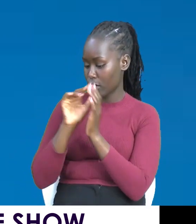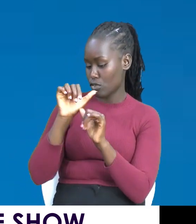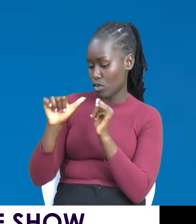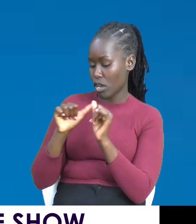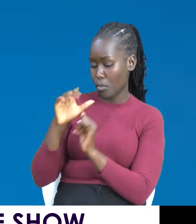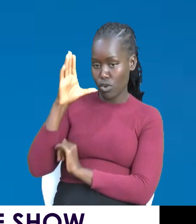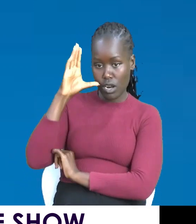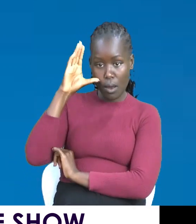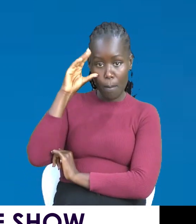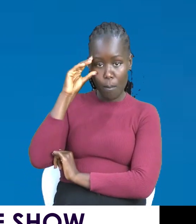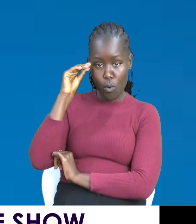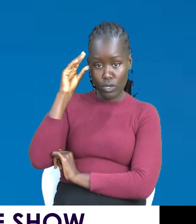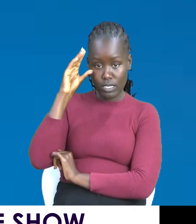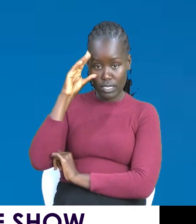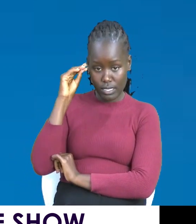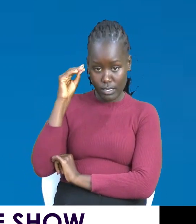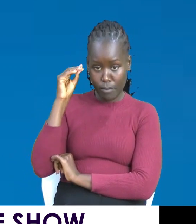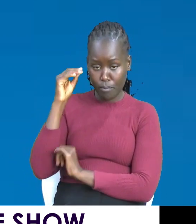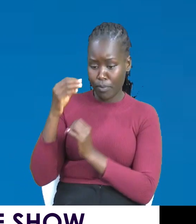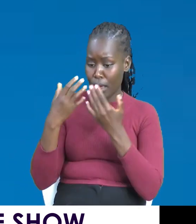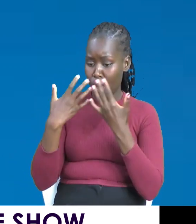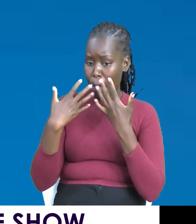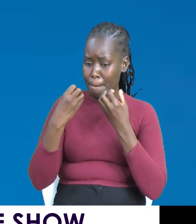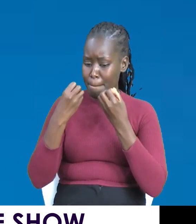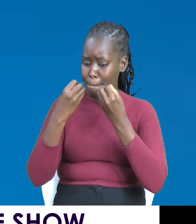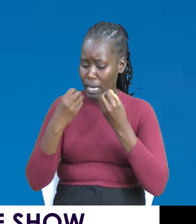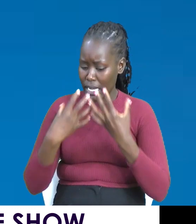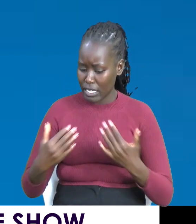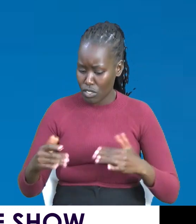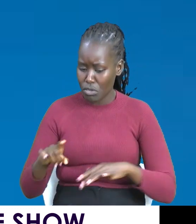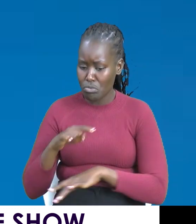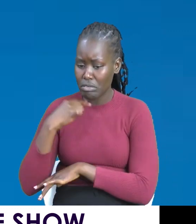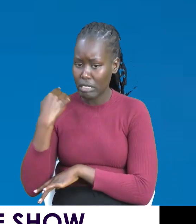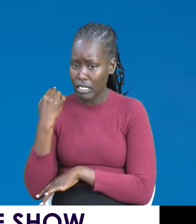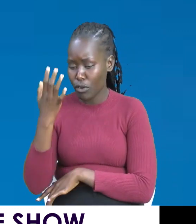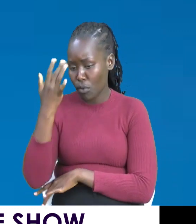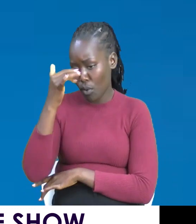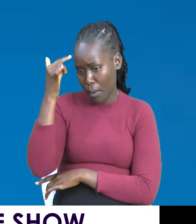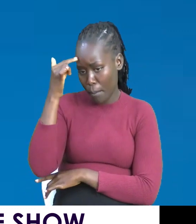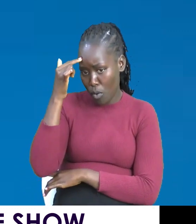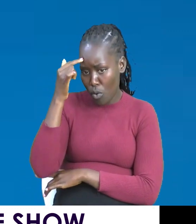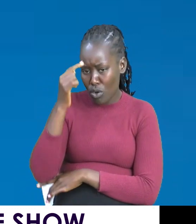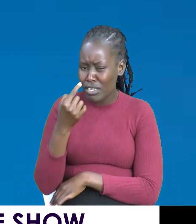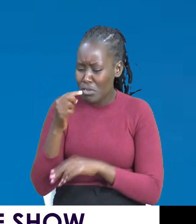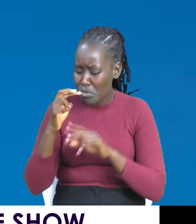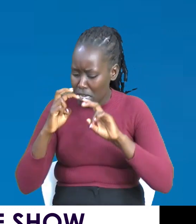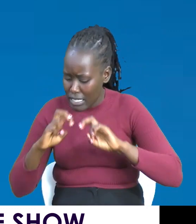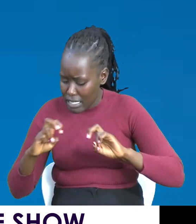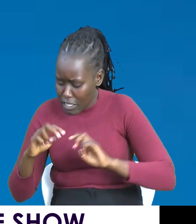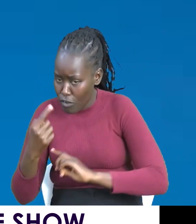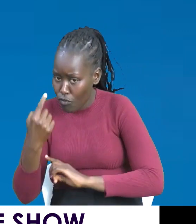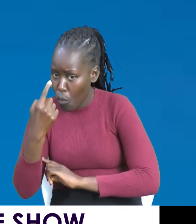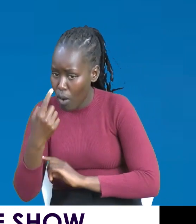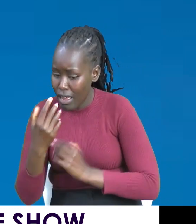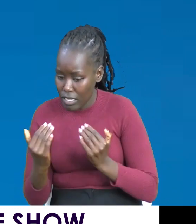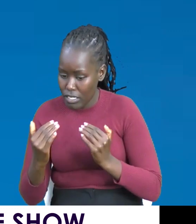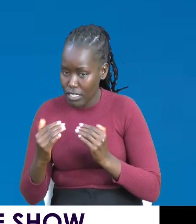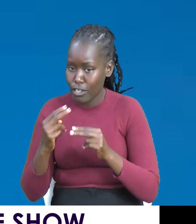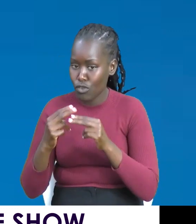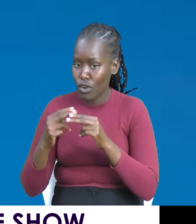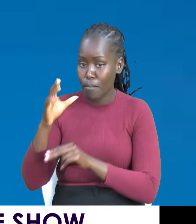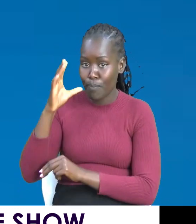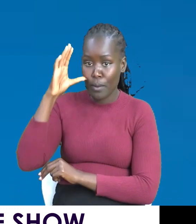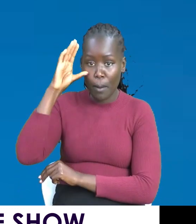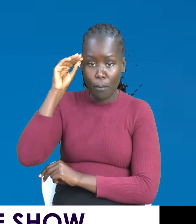so many children were killed just because one child was being looked after, Moses. During